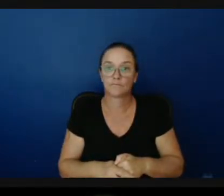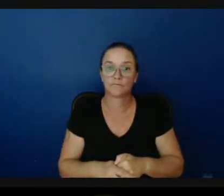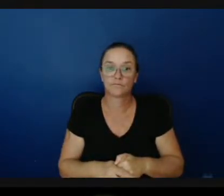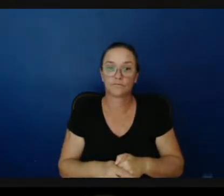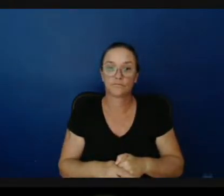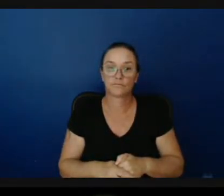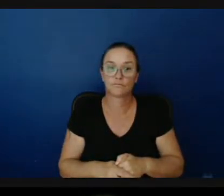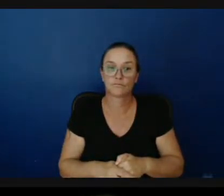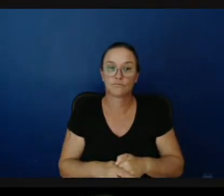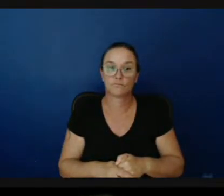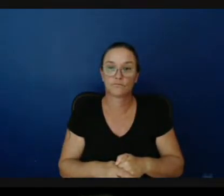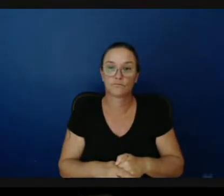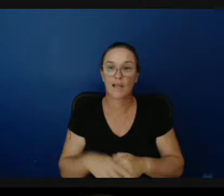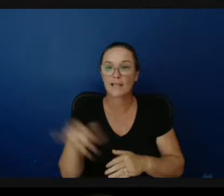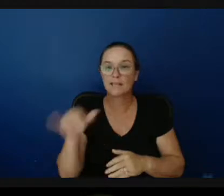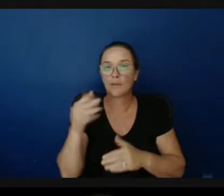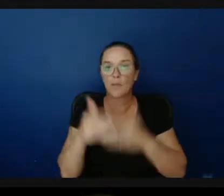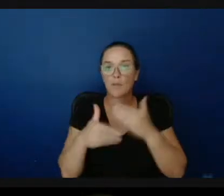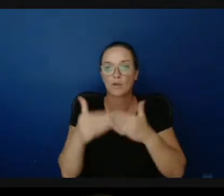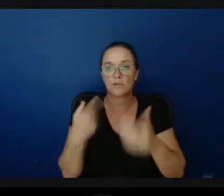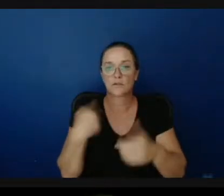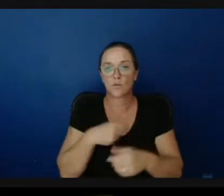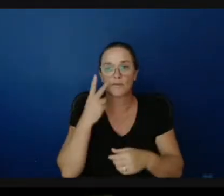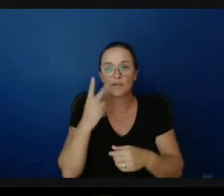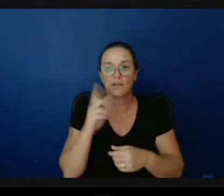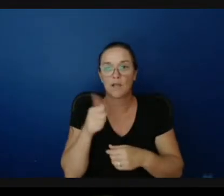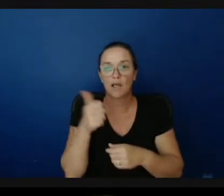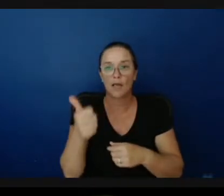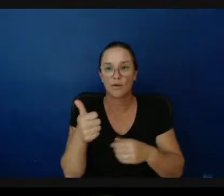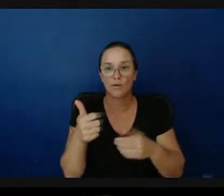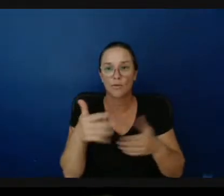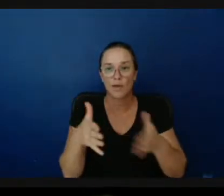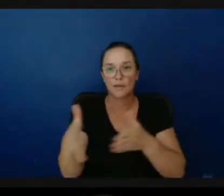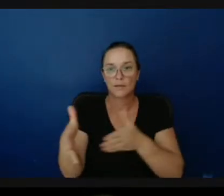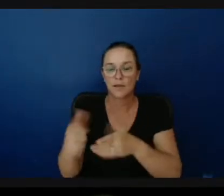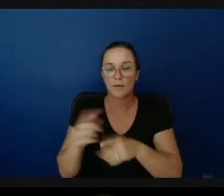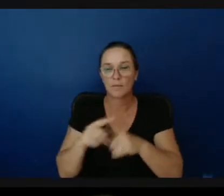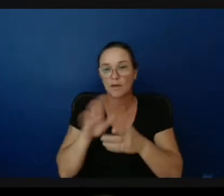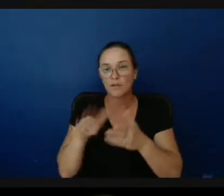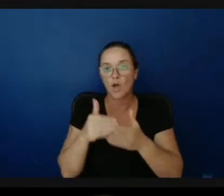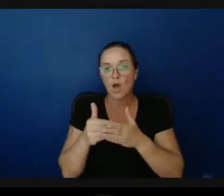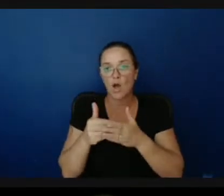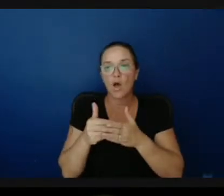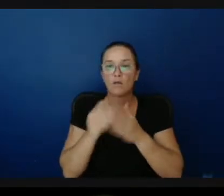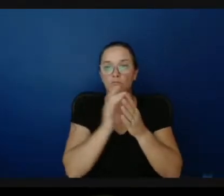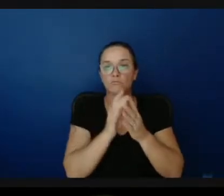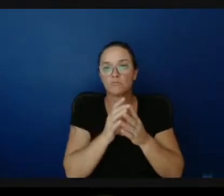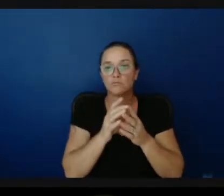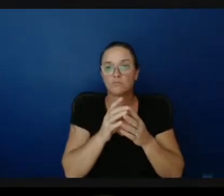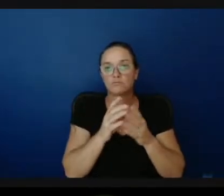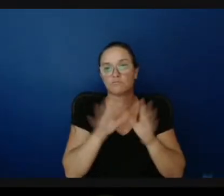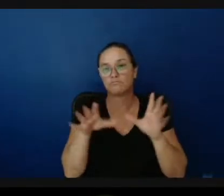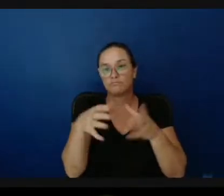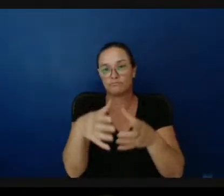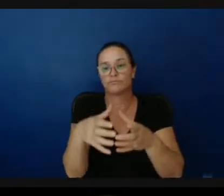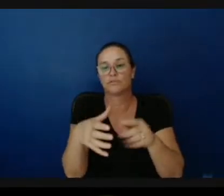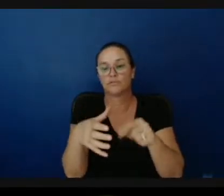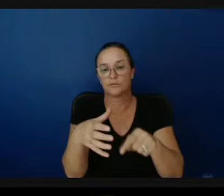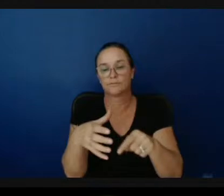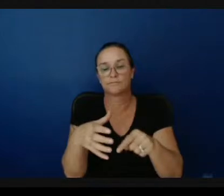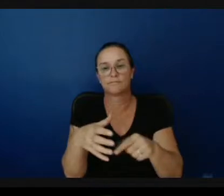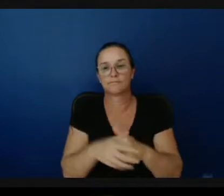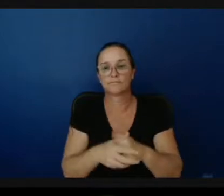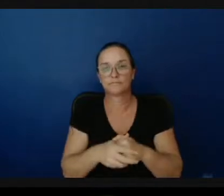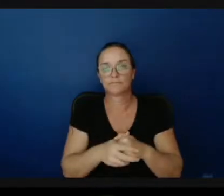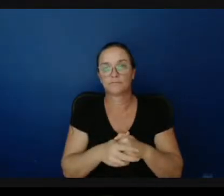Similar processes as we've seen in all our other summit eruptions, but it's all kind of coming together one more time here for us. And here we are in